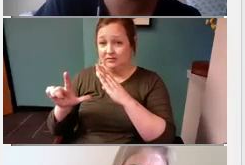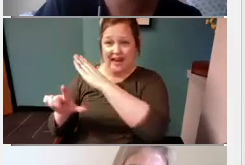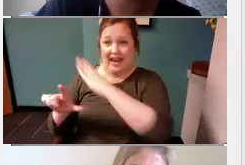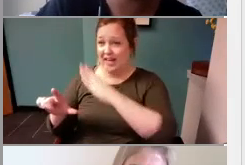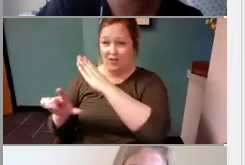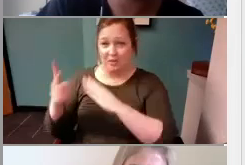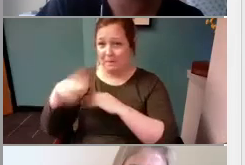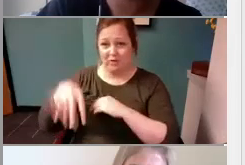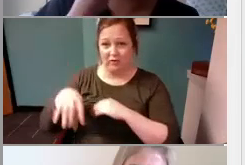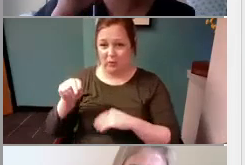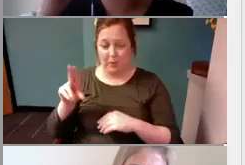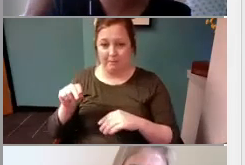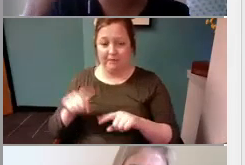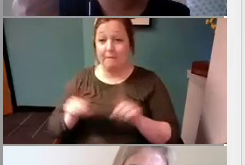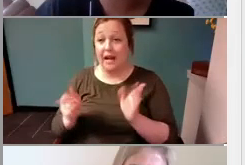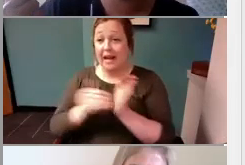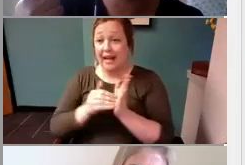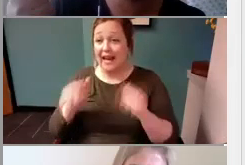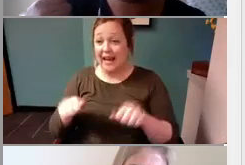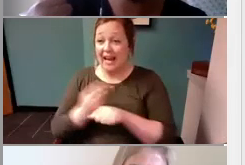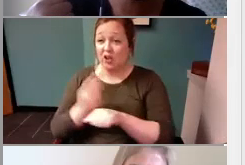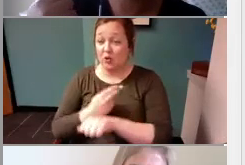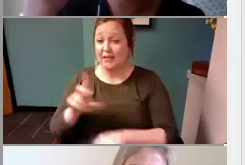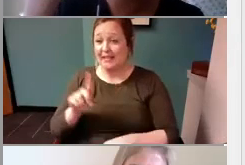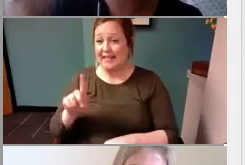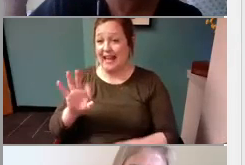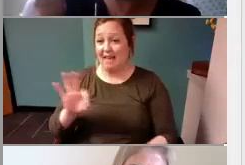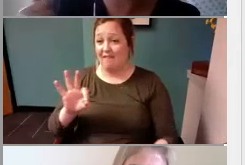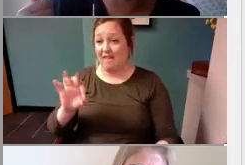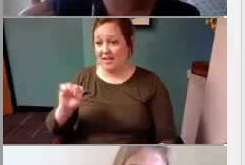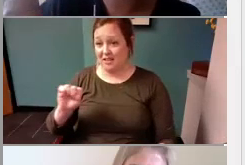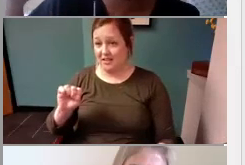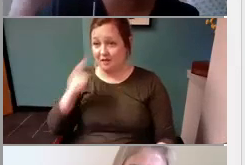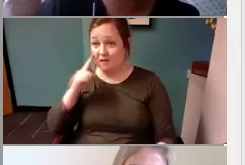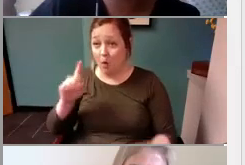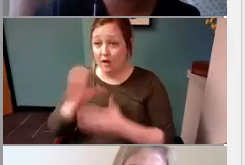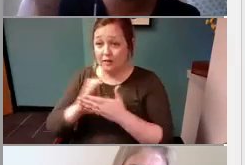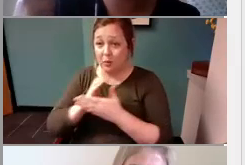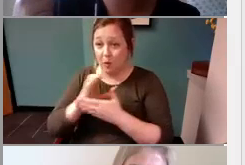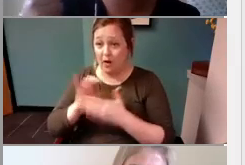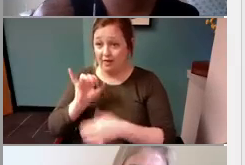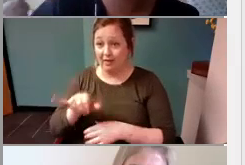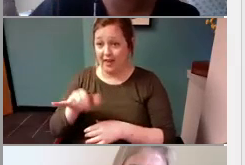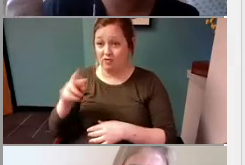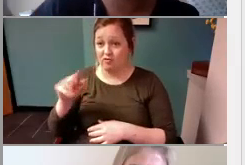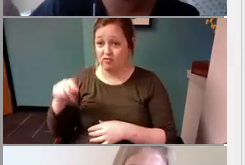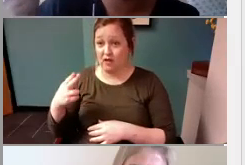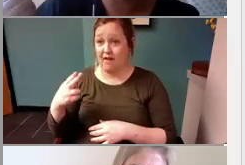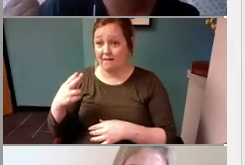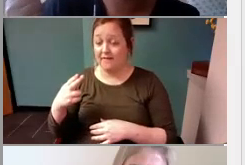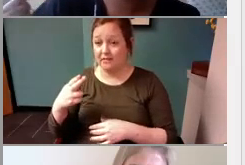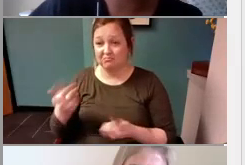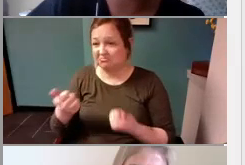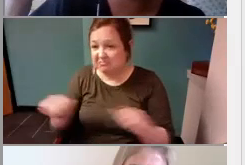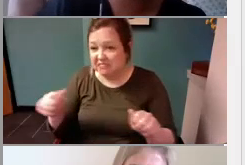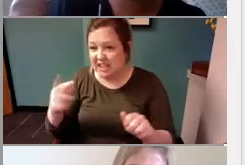we can use DFS to explore our directed graph as well, because given any graph, we can still use DFS to explore that particular